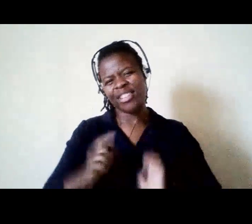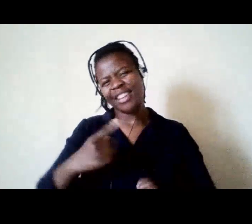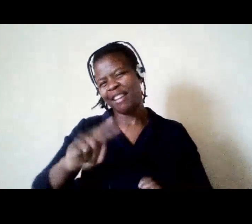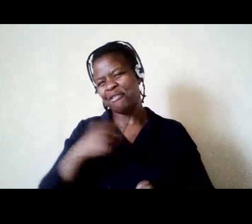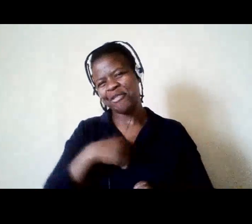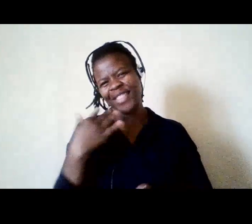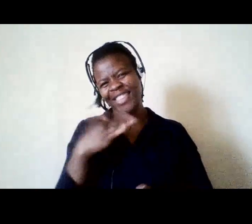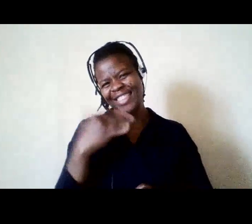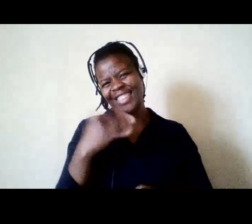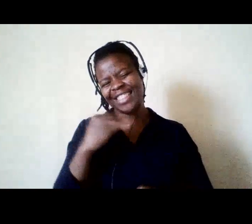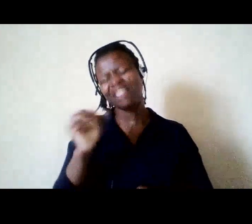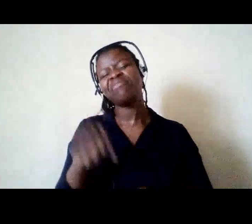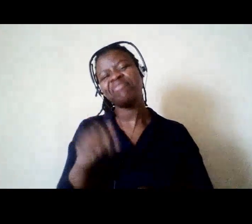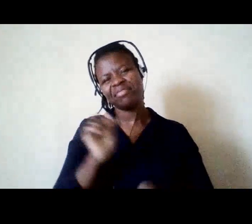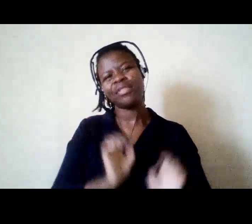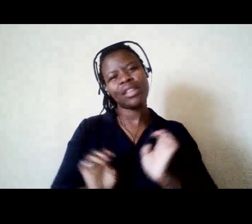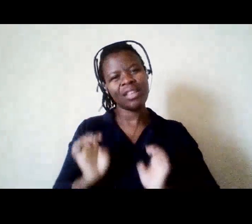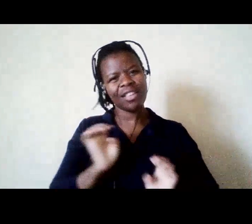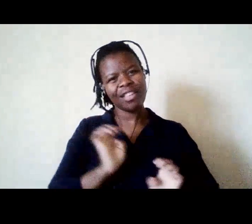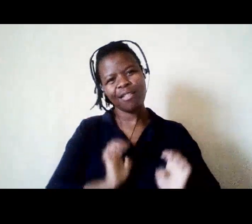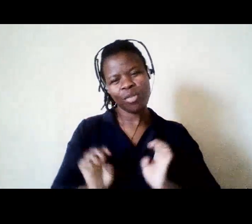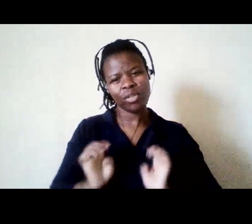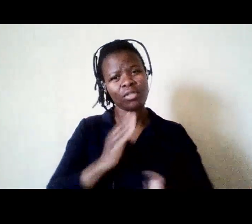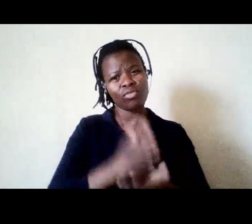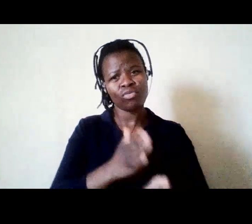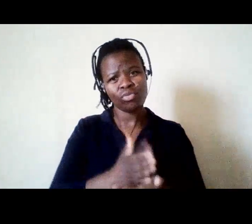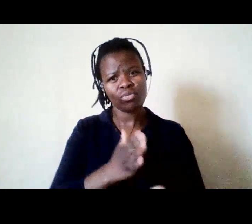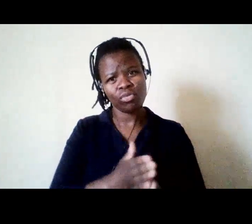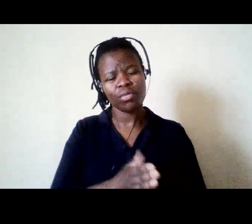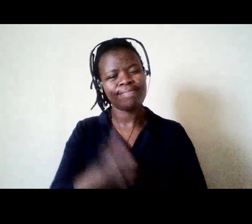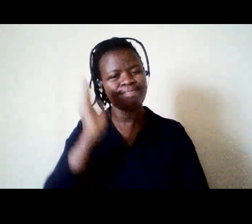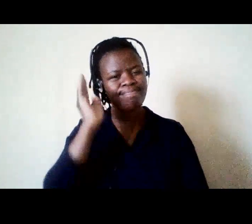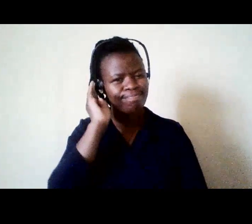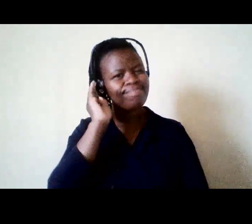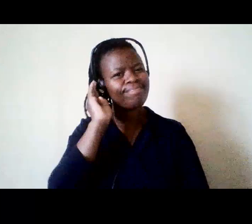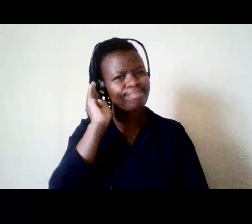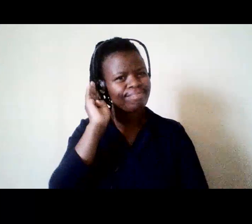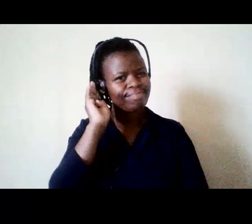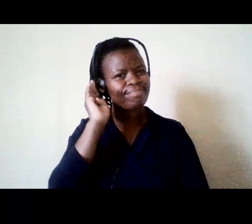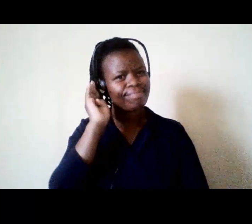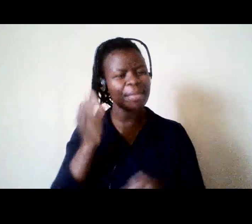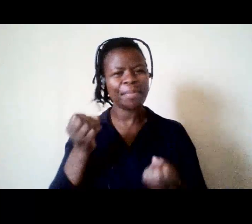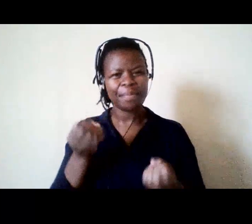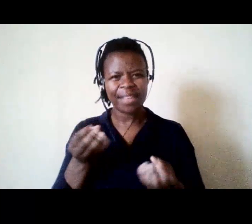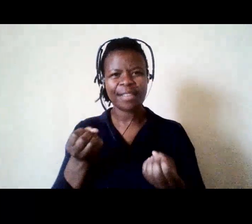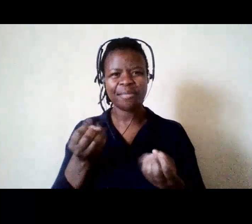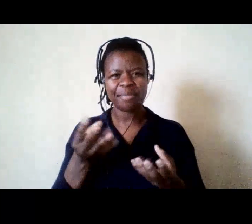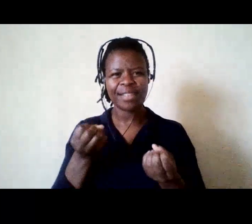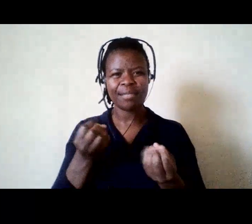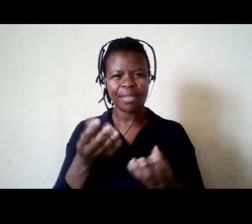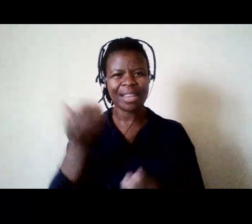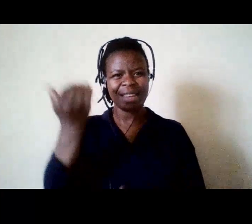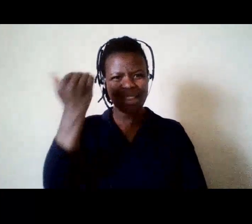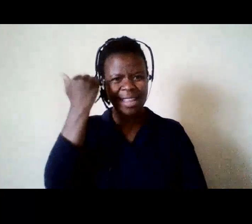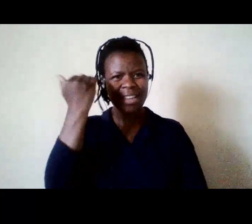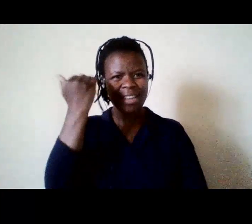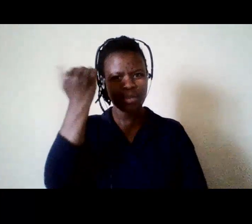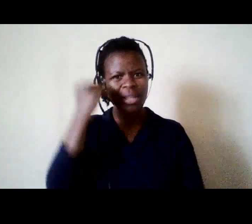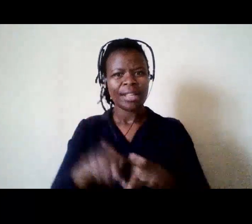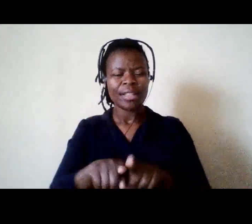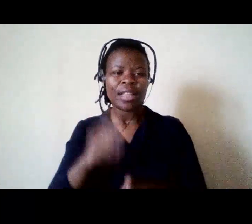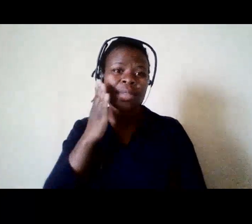Emotional. Yeah, it's too emotional for me. So I've been listening because there's so many experiences, as Chantal is